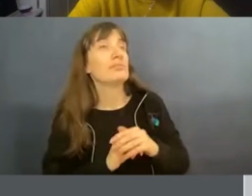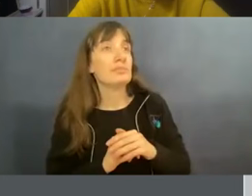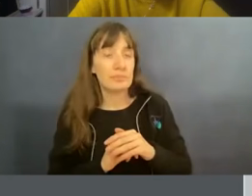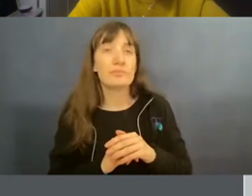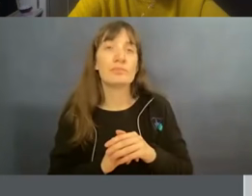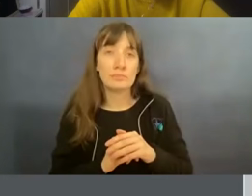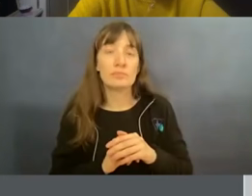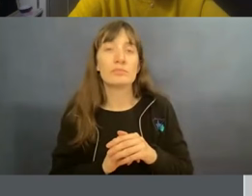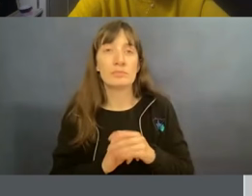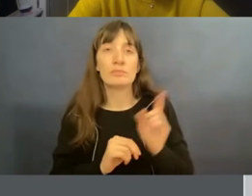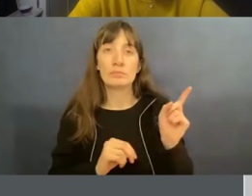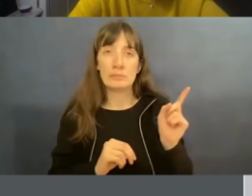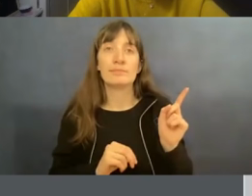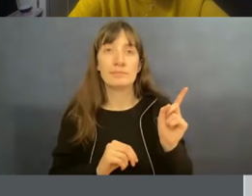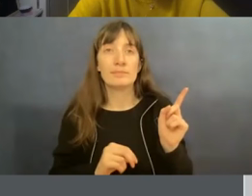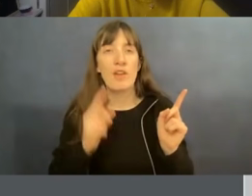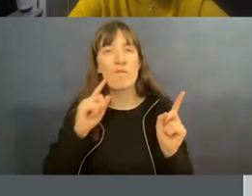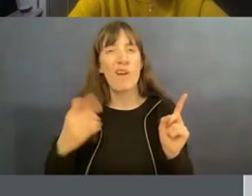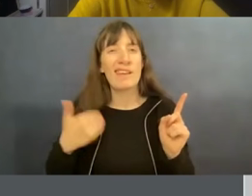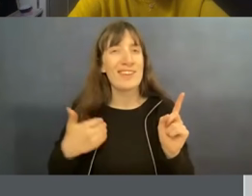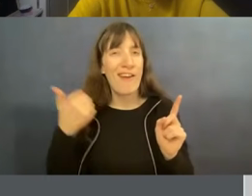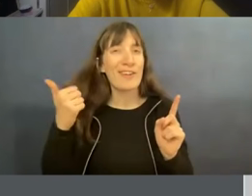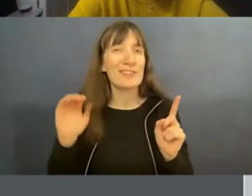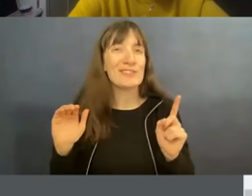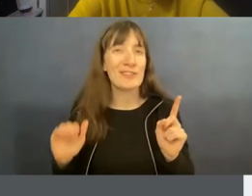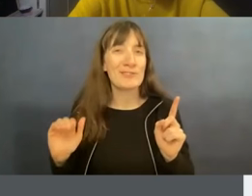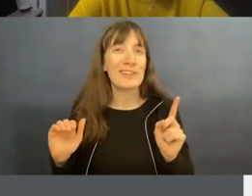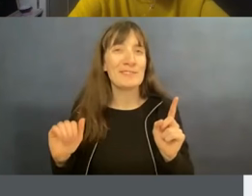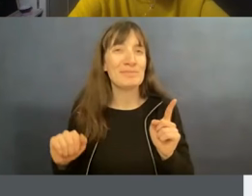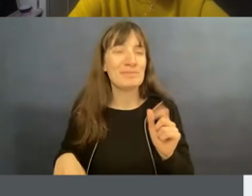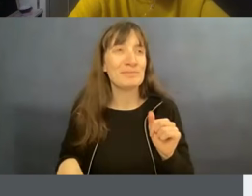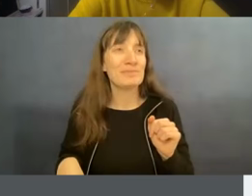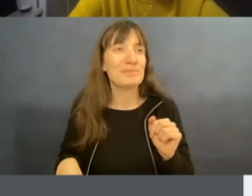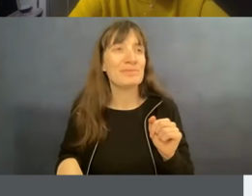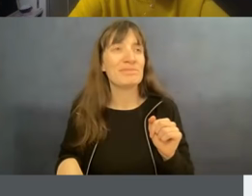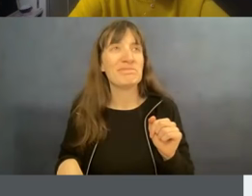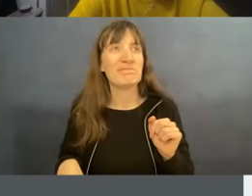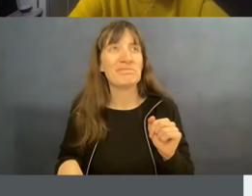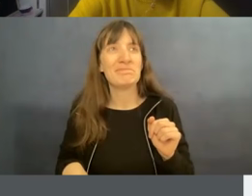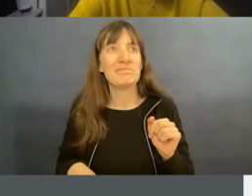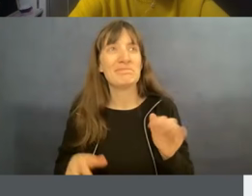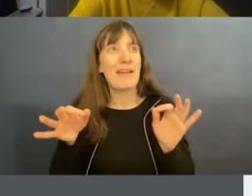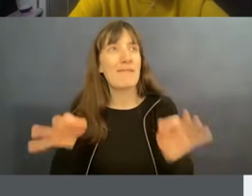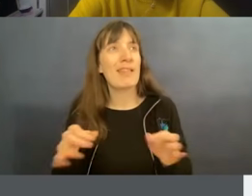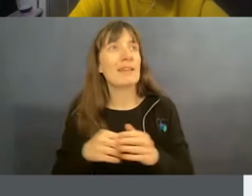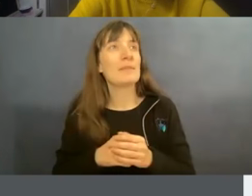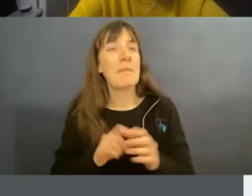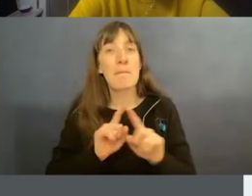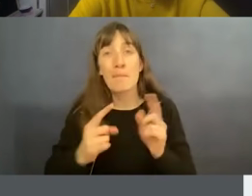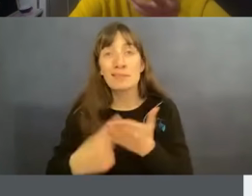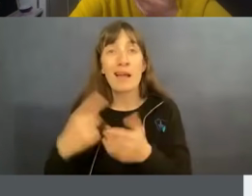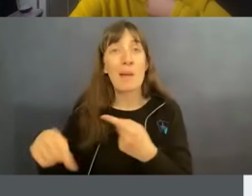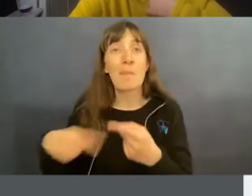So this is for younger children, for sure. Um, but kind of talking about being safe at home.